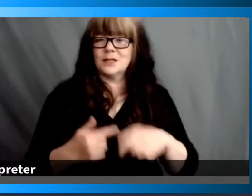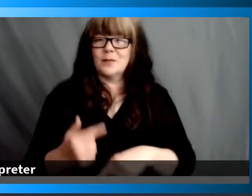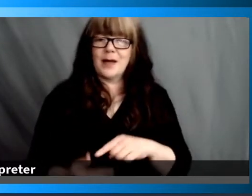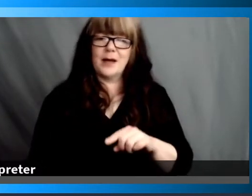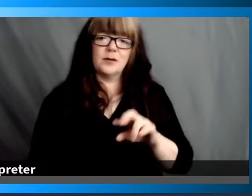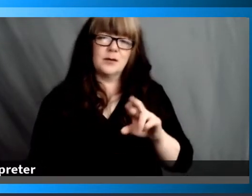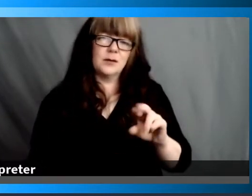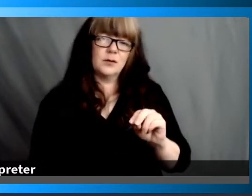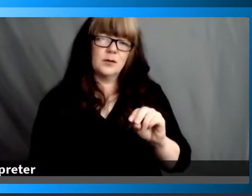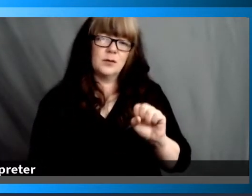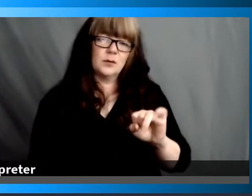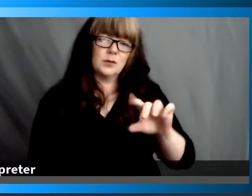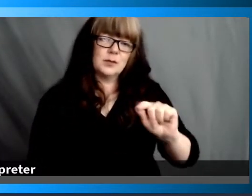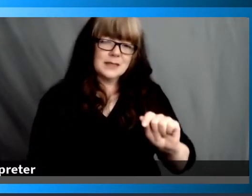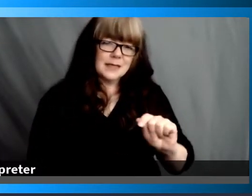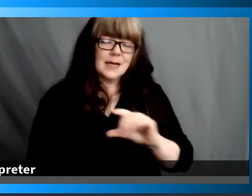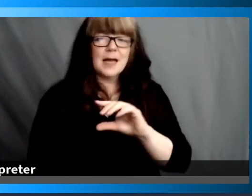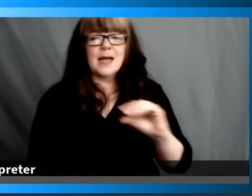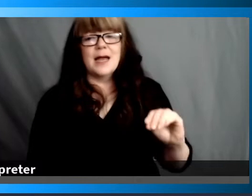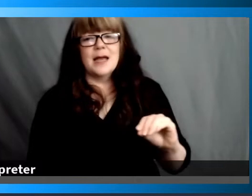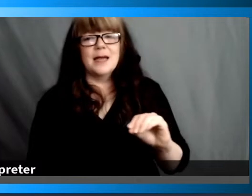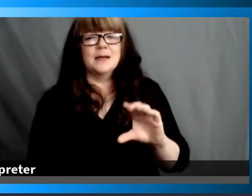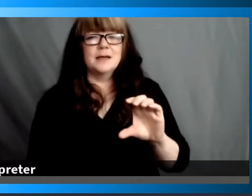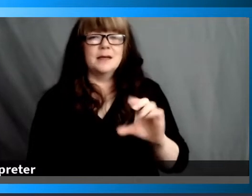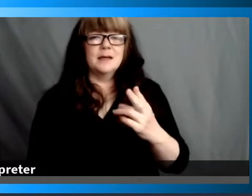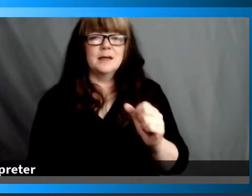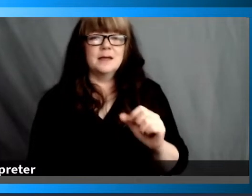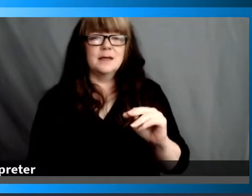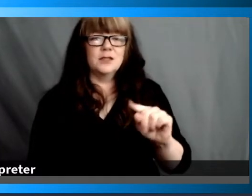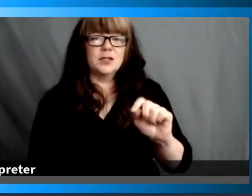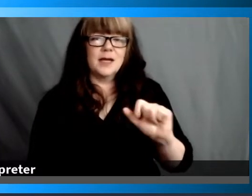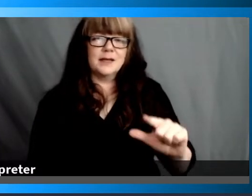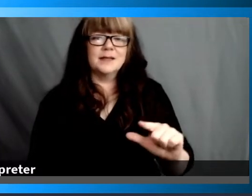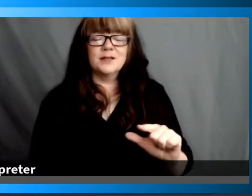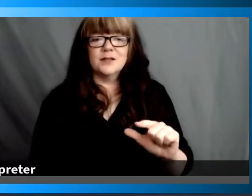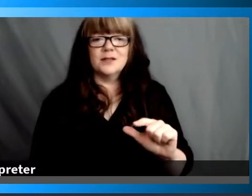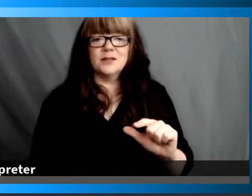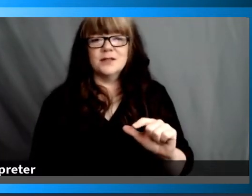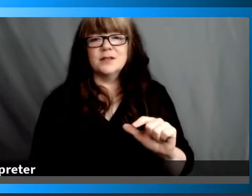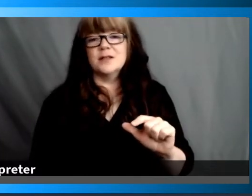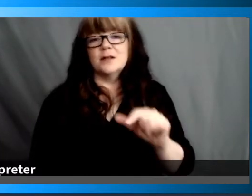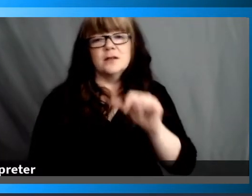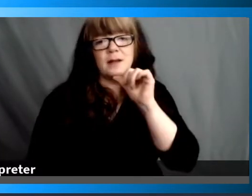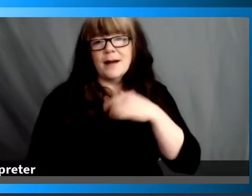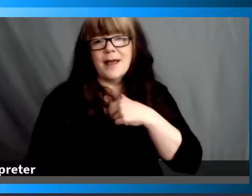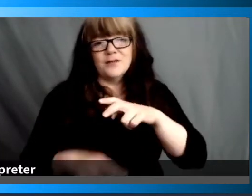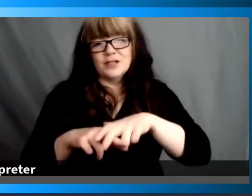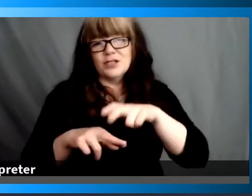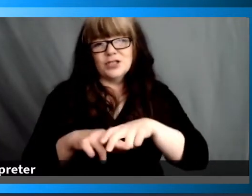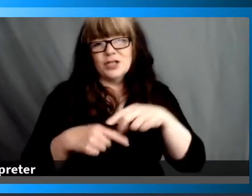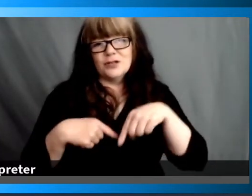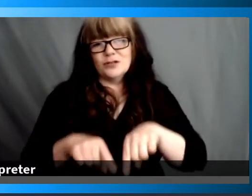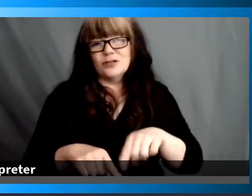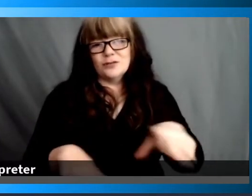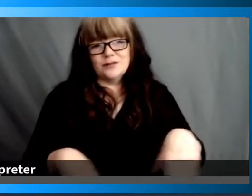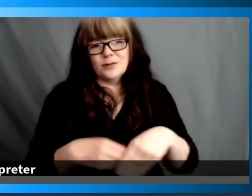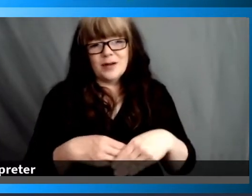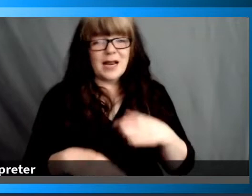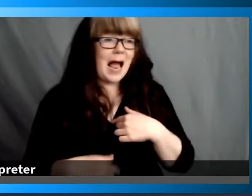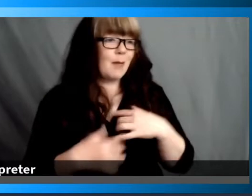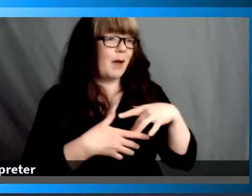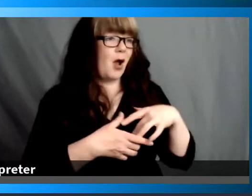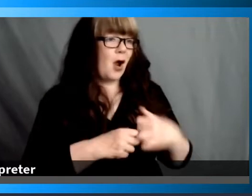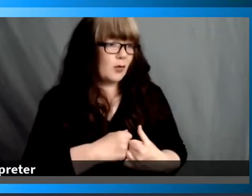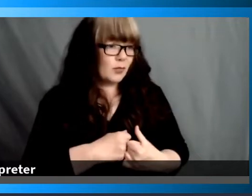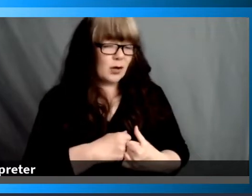and Chantel Riley's characters, Kate, not having chairs in episode 412. I myself was heartbroken over this and I have not yet recovered. Do you